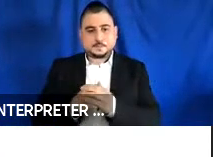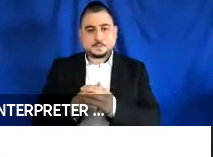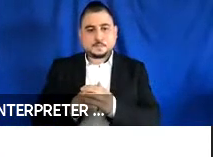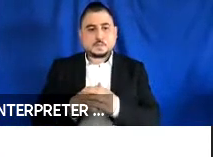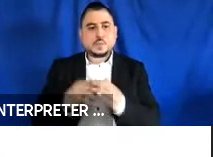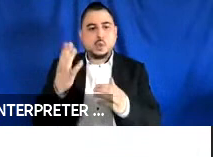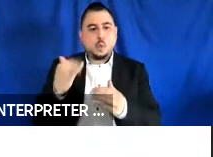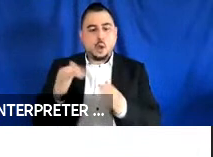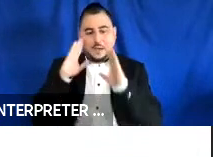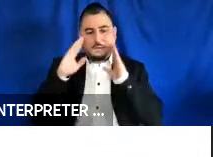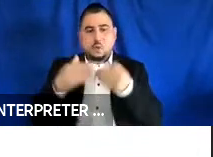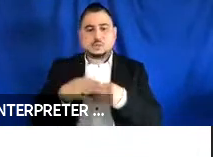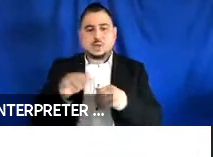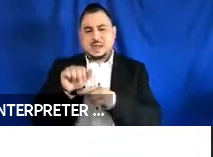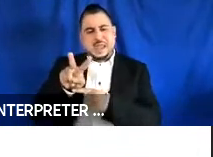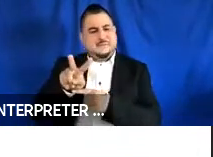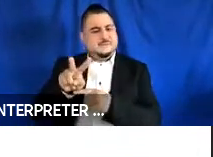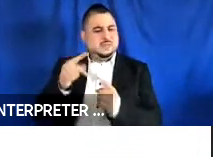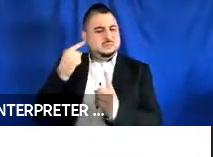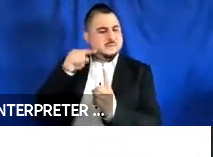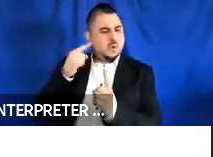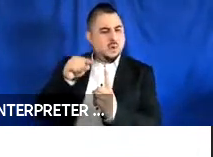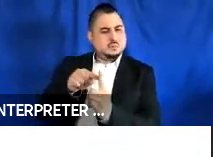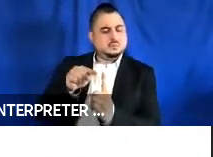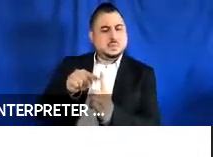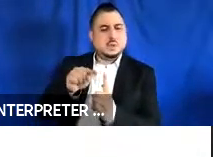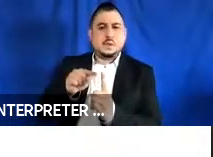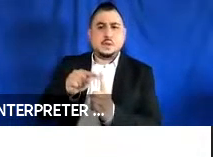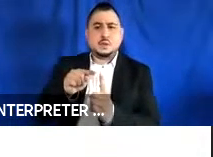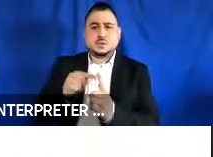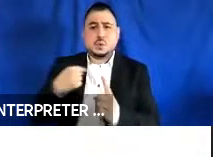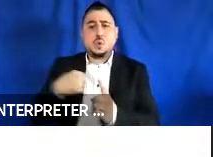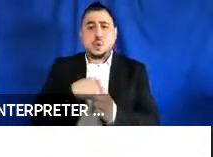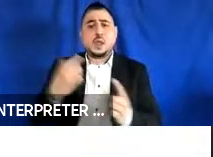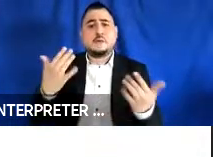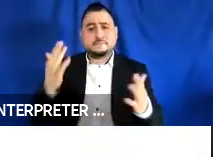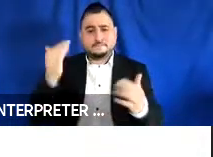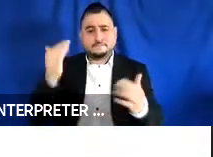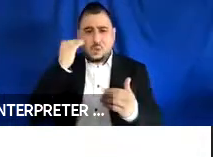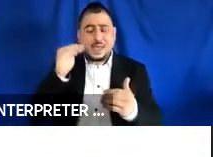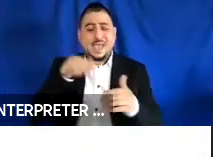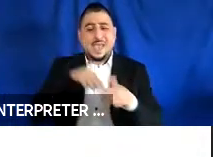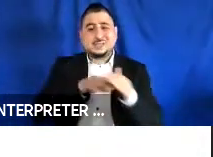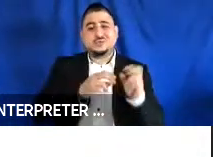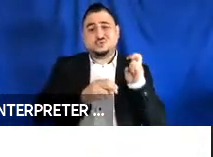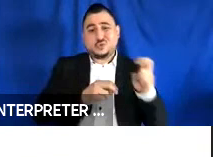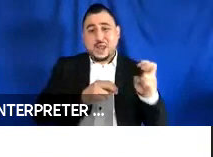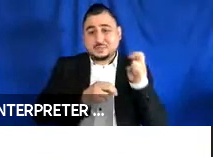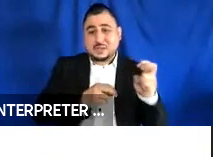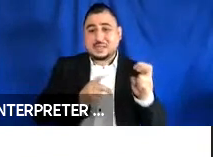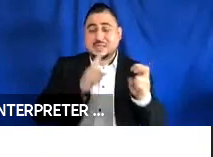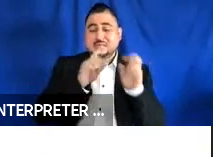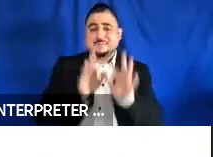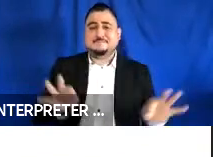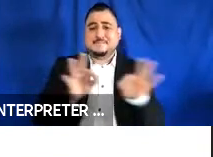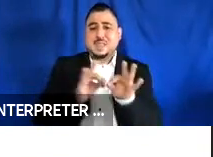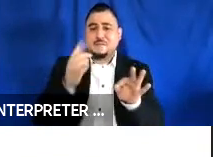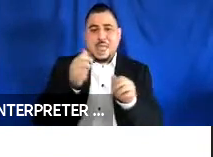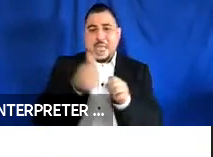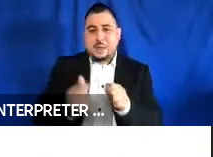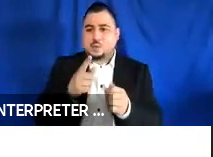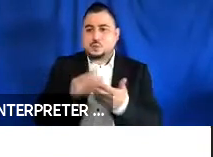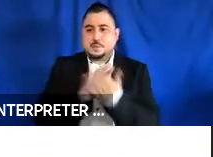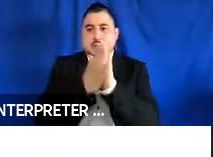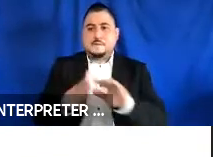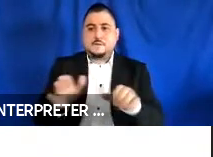So why focus on autonomous vehicles? Well, as we are all aware, access to transportation is essential for anyone to become